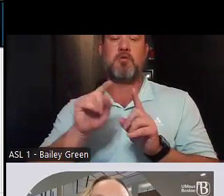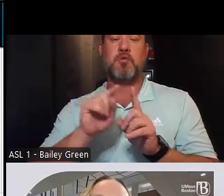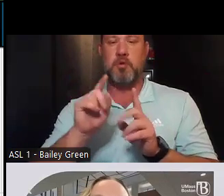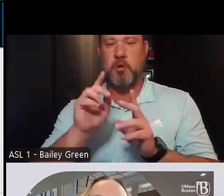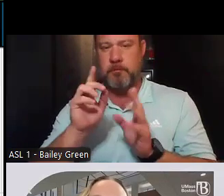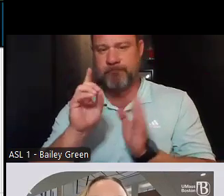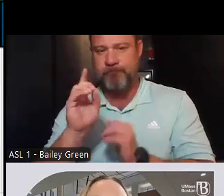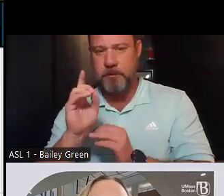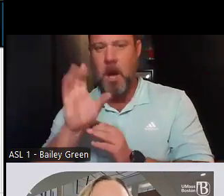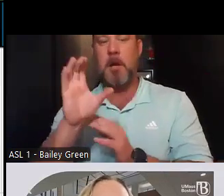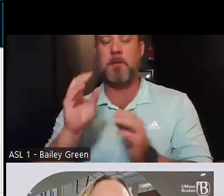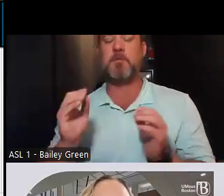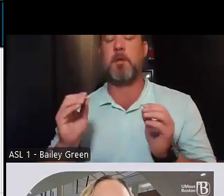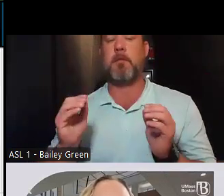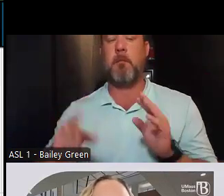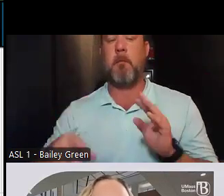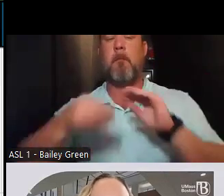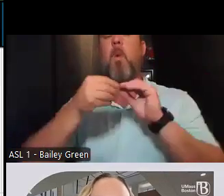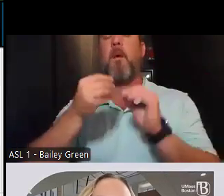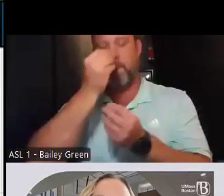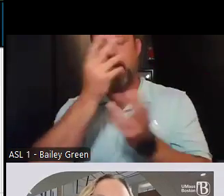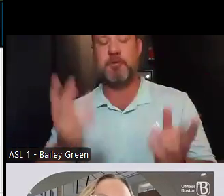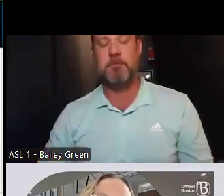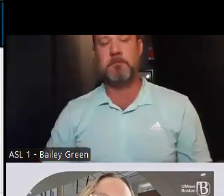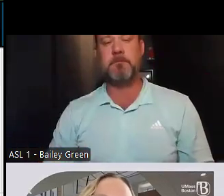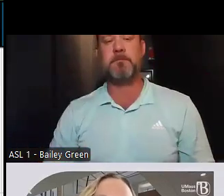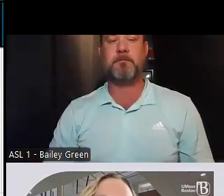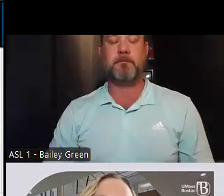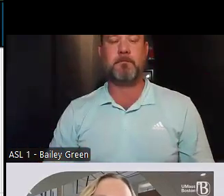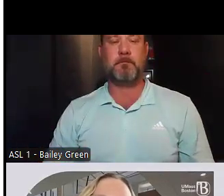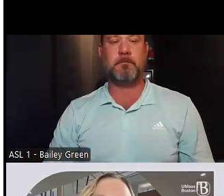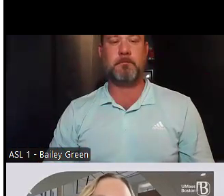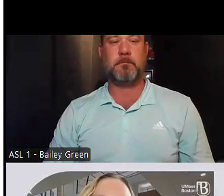where further information is available. Next slide, please.